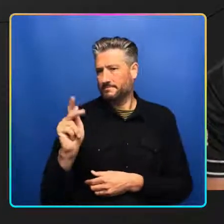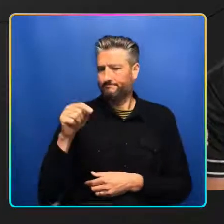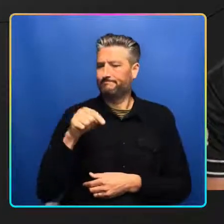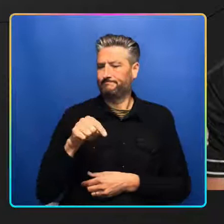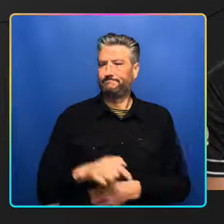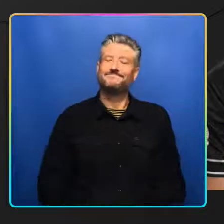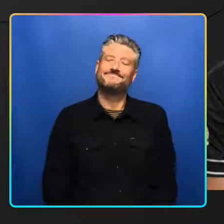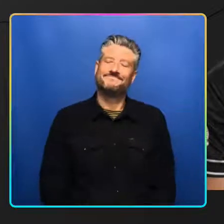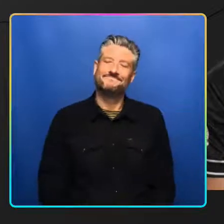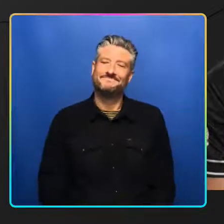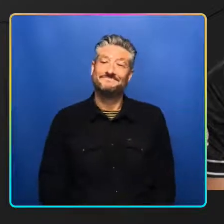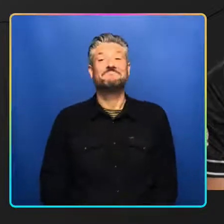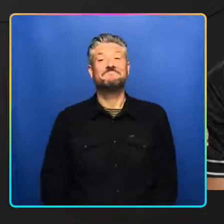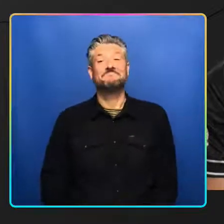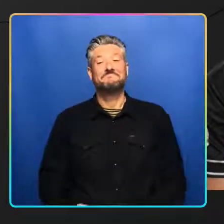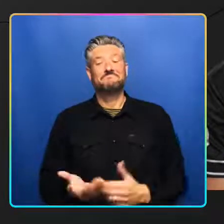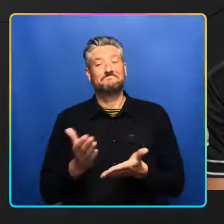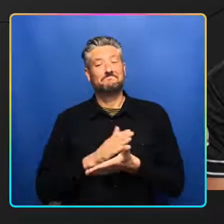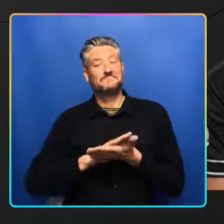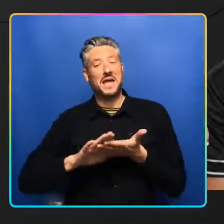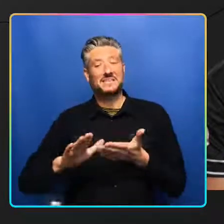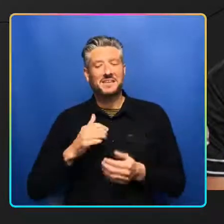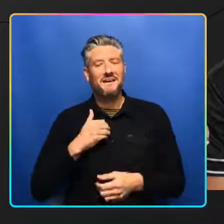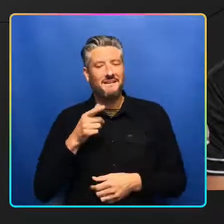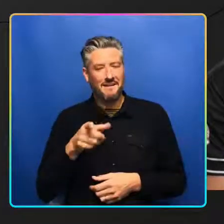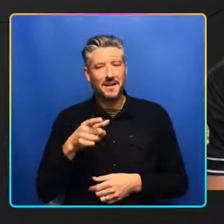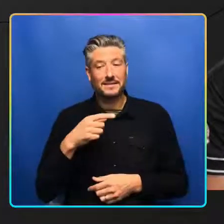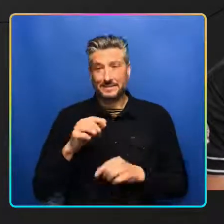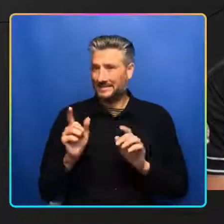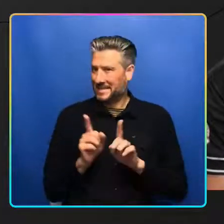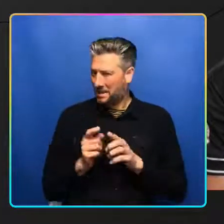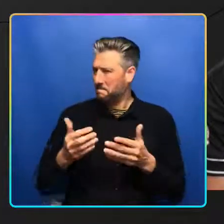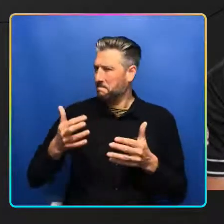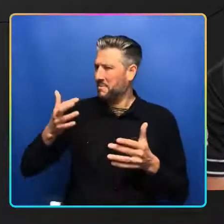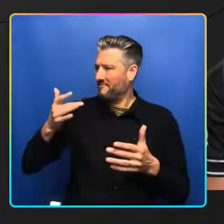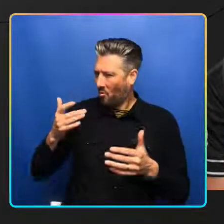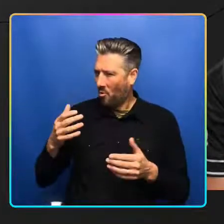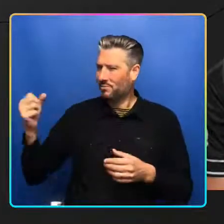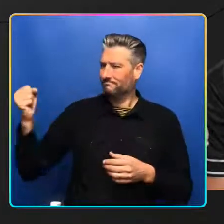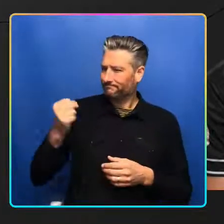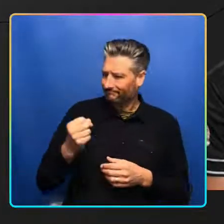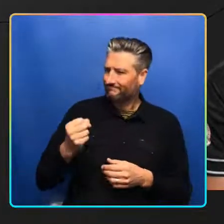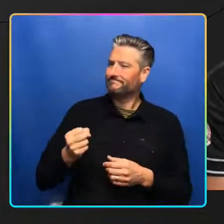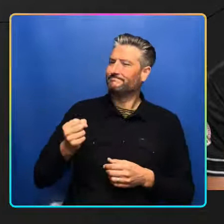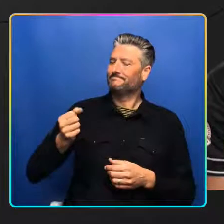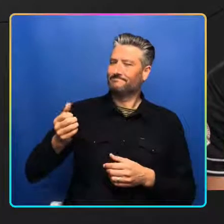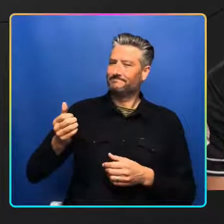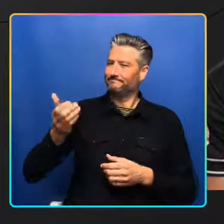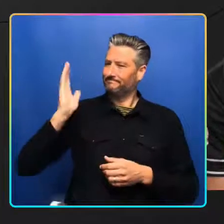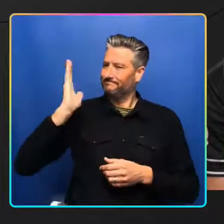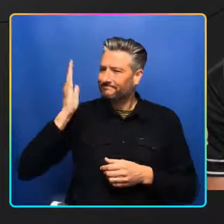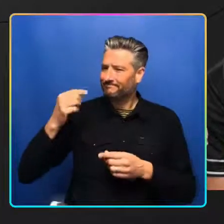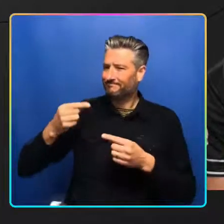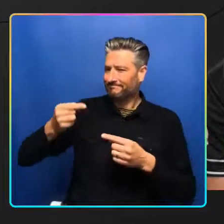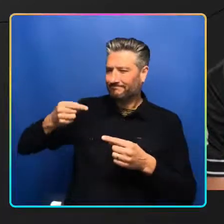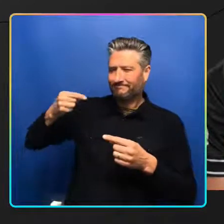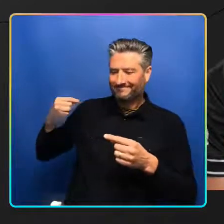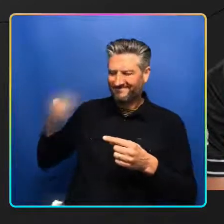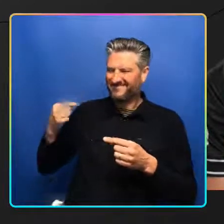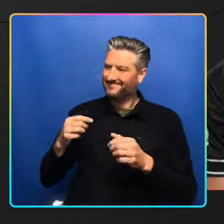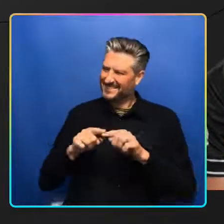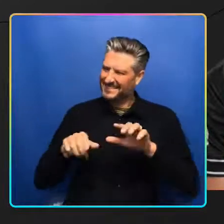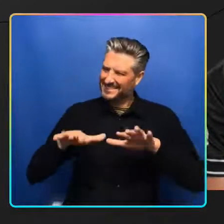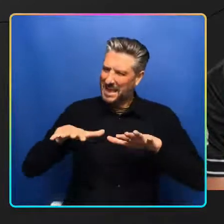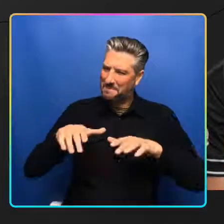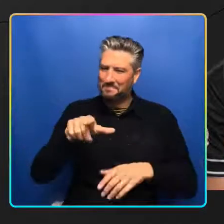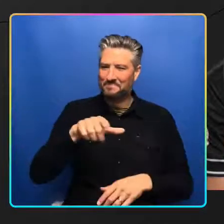Nice, bit of a mix. We're seeing a pattern there. Our next question is an interesting one. So what is the most useful thing